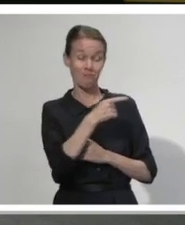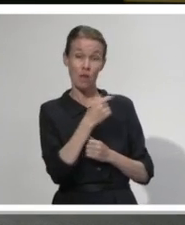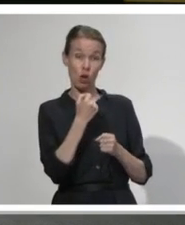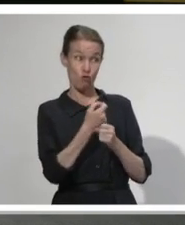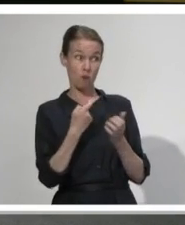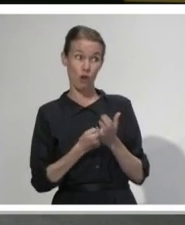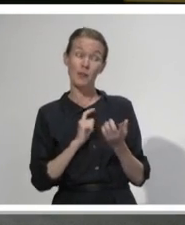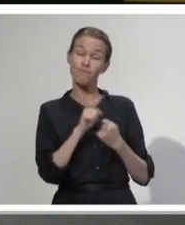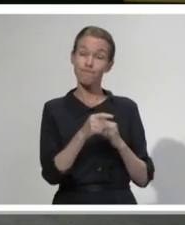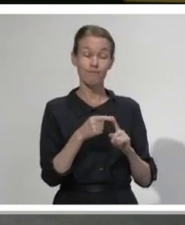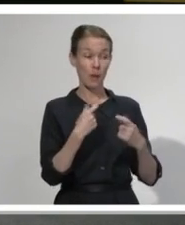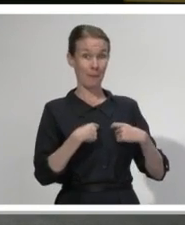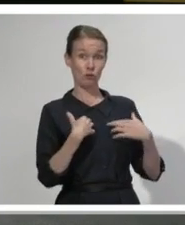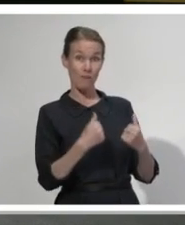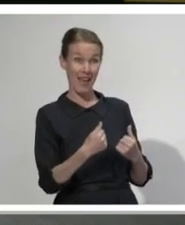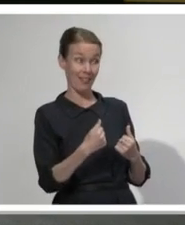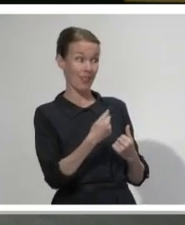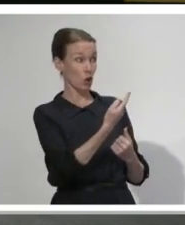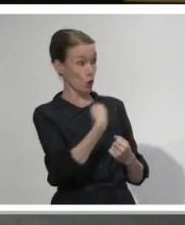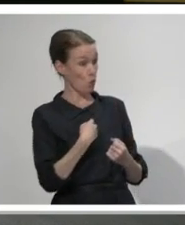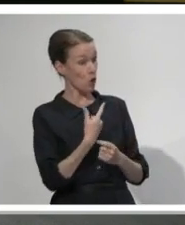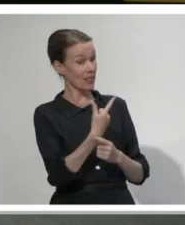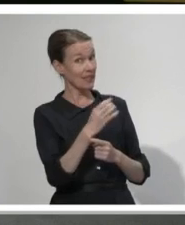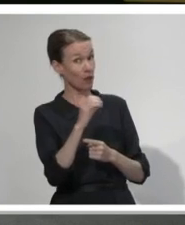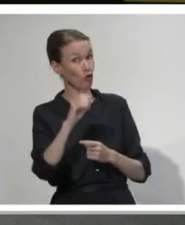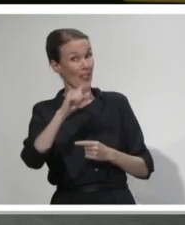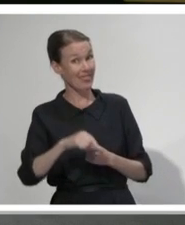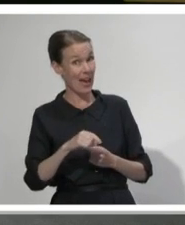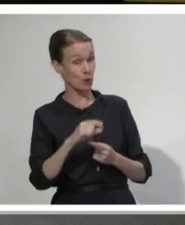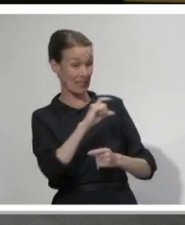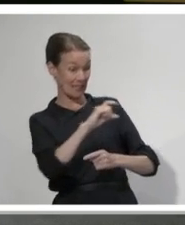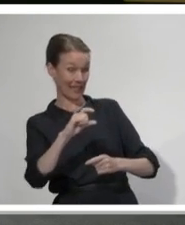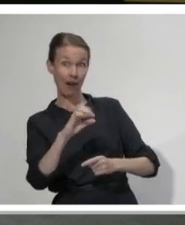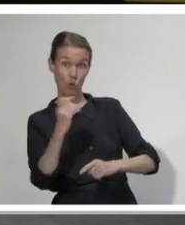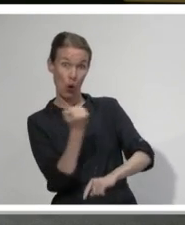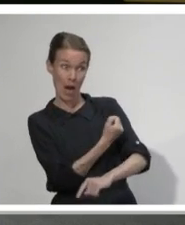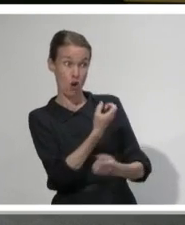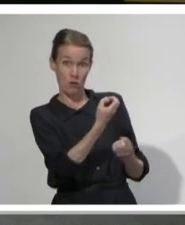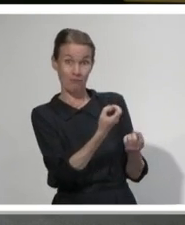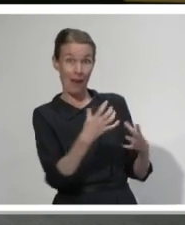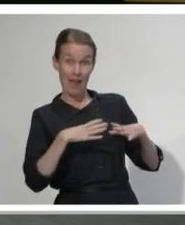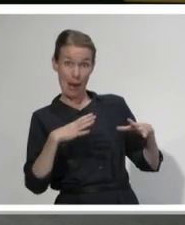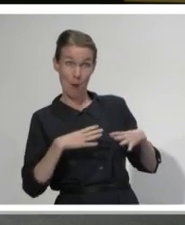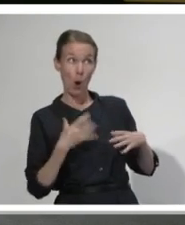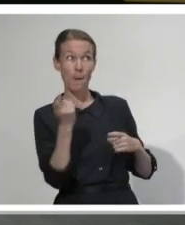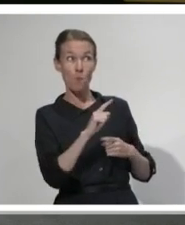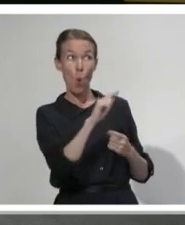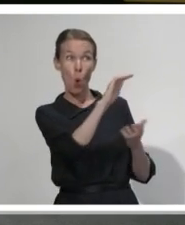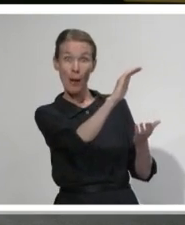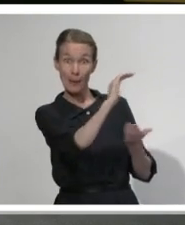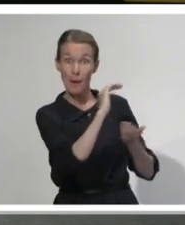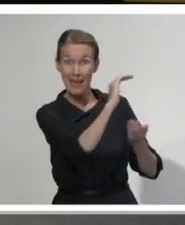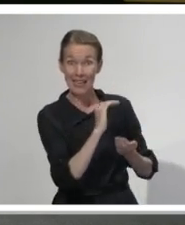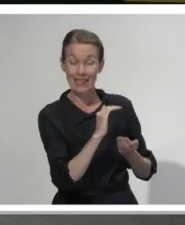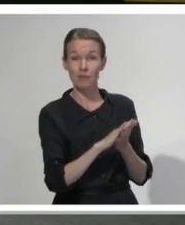there are 700,000 vaccines out there. There are more on the way. That's simply a piece of information to the sector around the way in which the